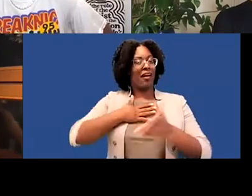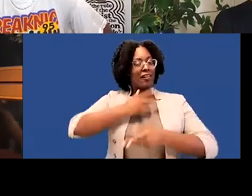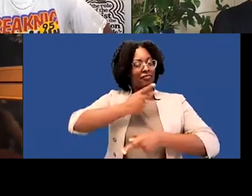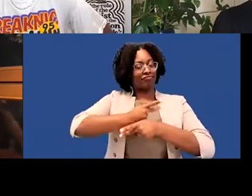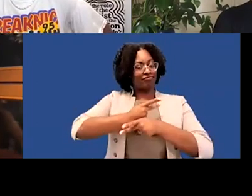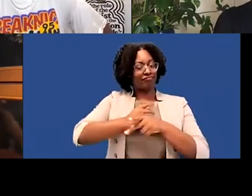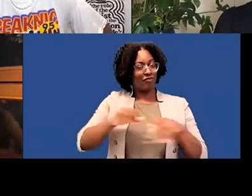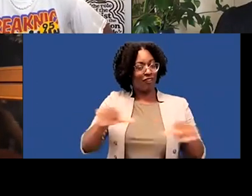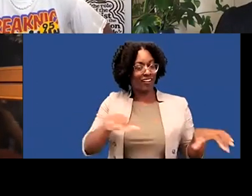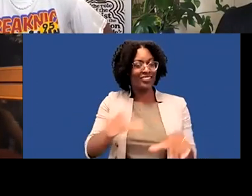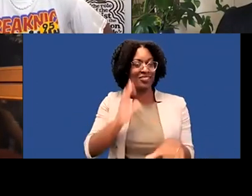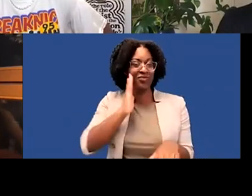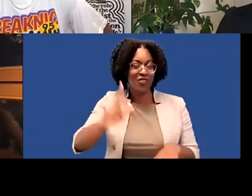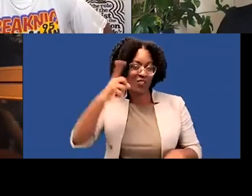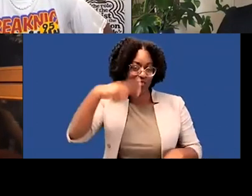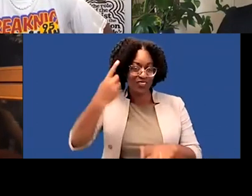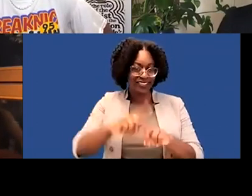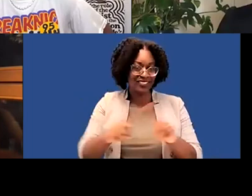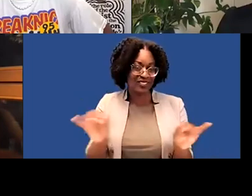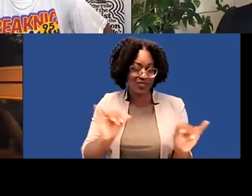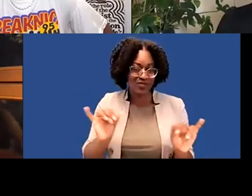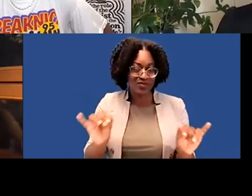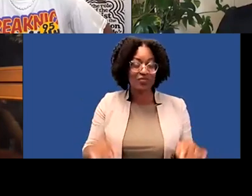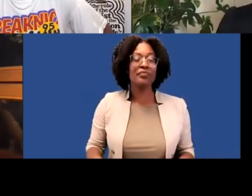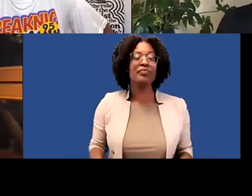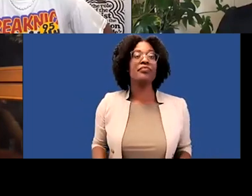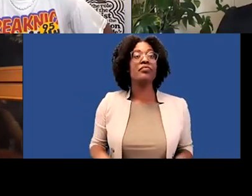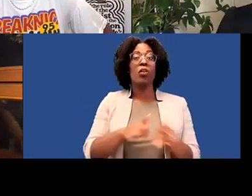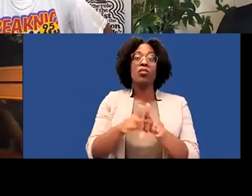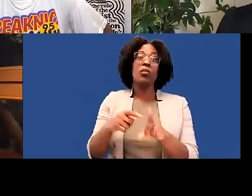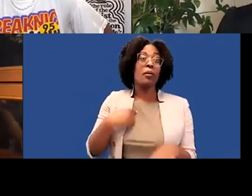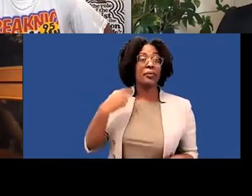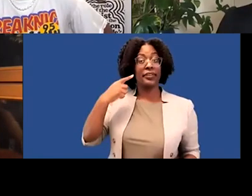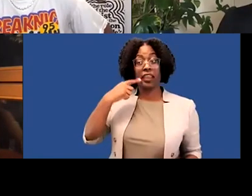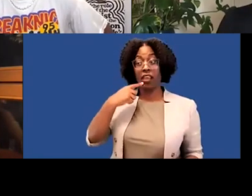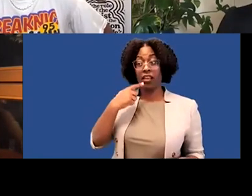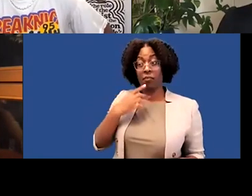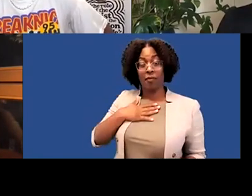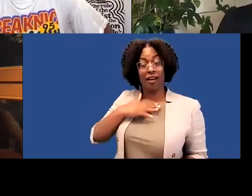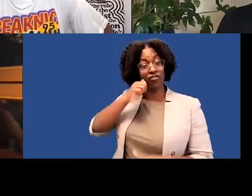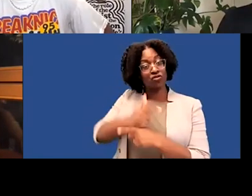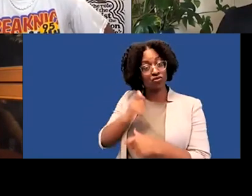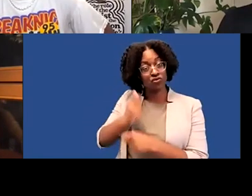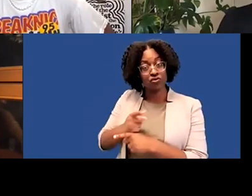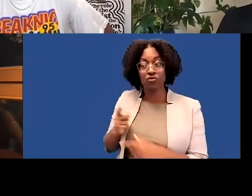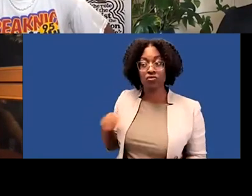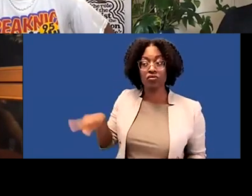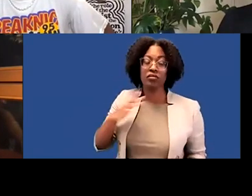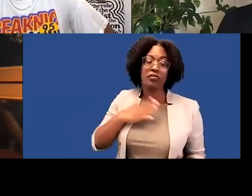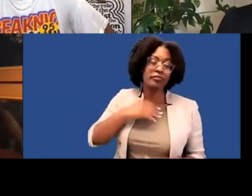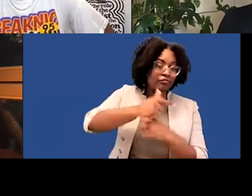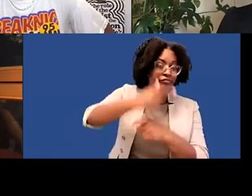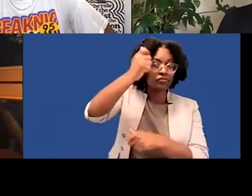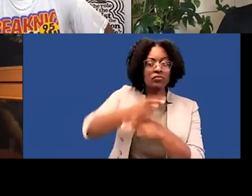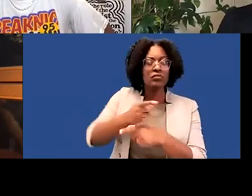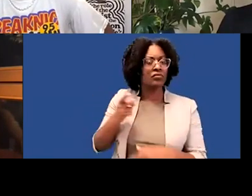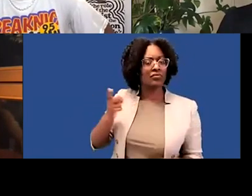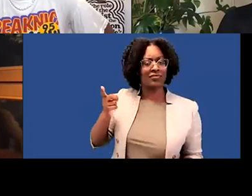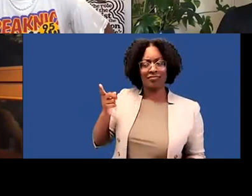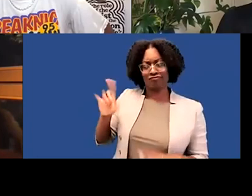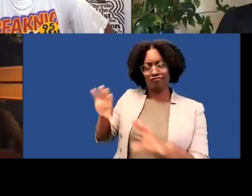time I was saying my sisters are my self-care, or my siblings are my self-care.